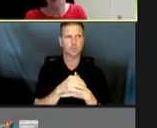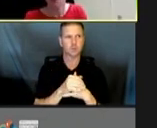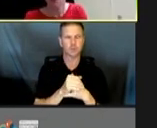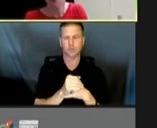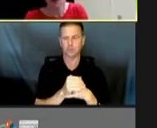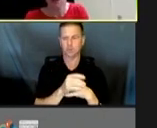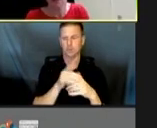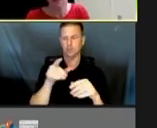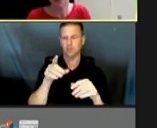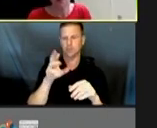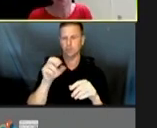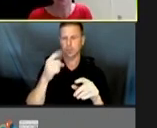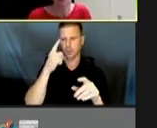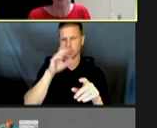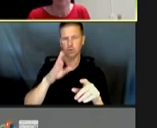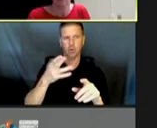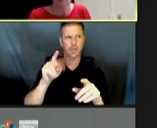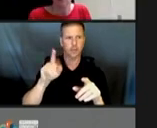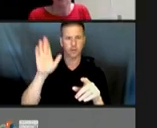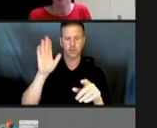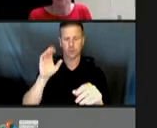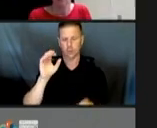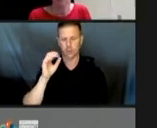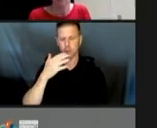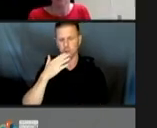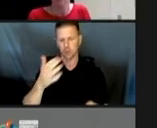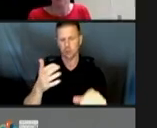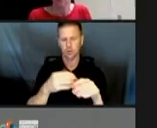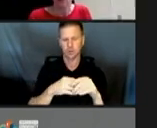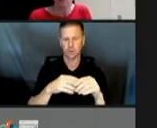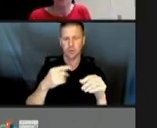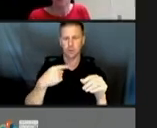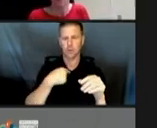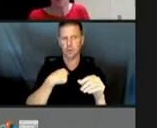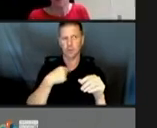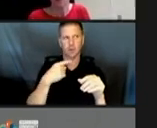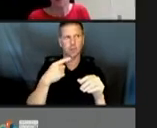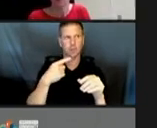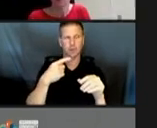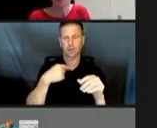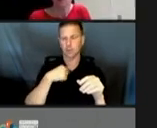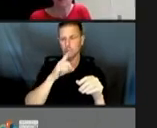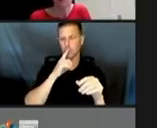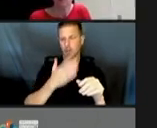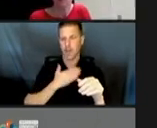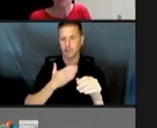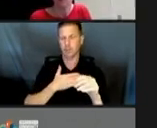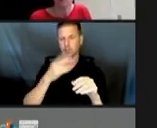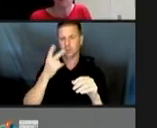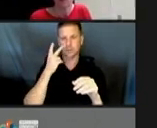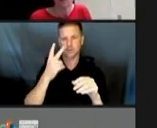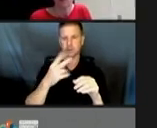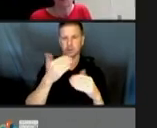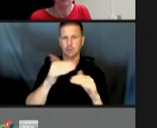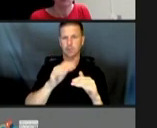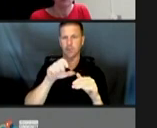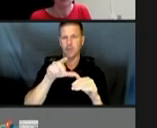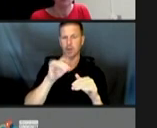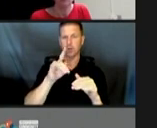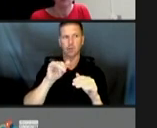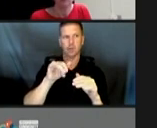Councilwoman Gross, I think your hand is up. Yeah, thank you, Adrian. So I'm really happy to see the limited equity housing